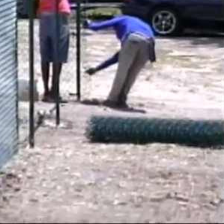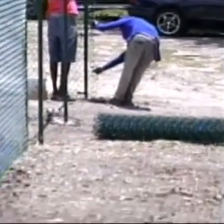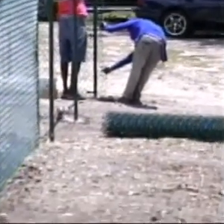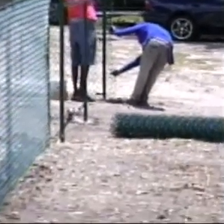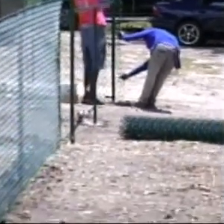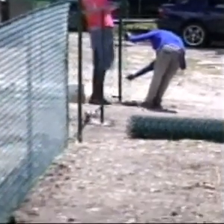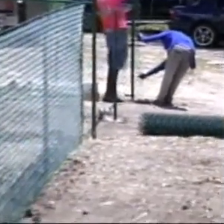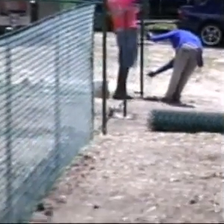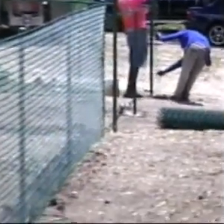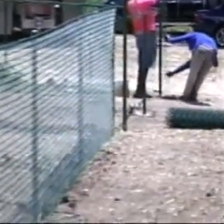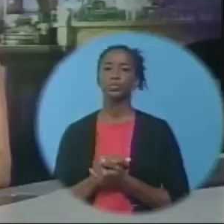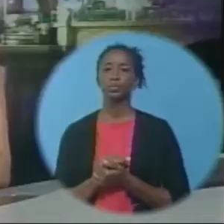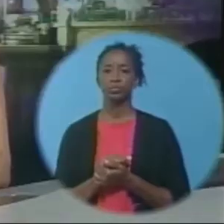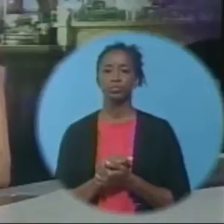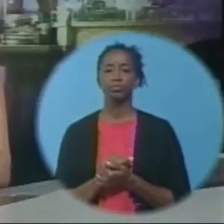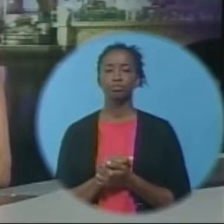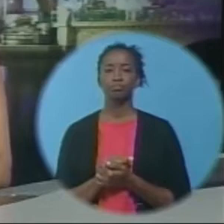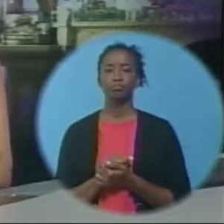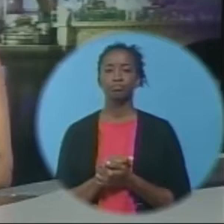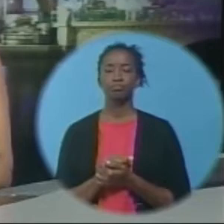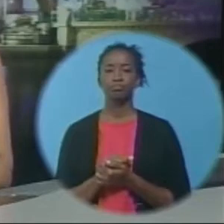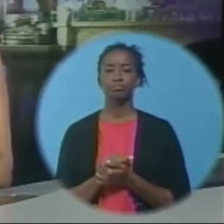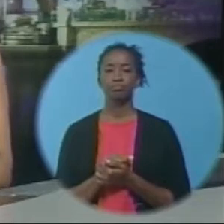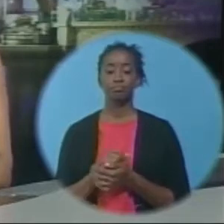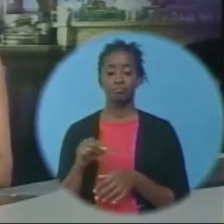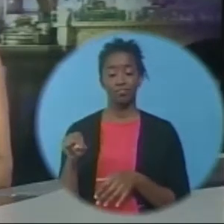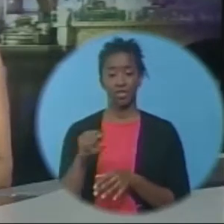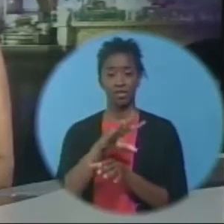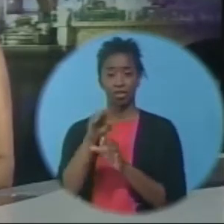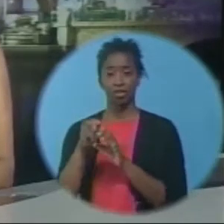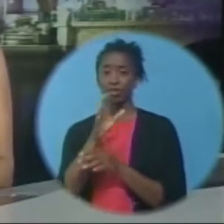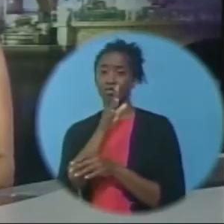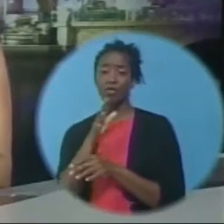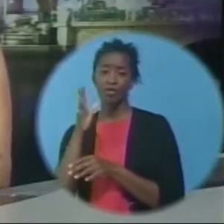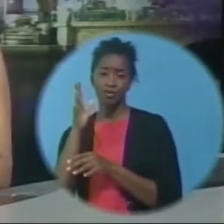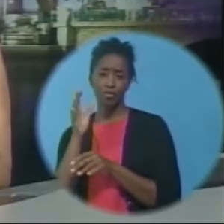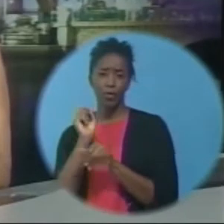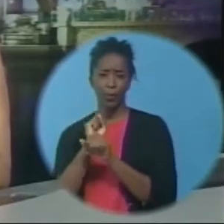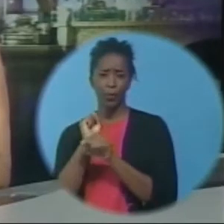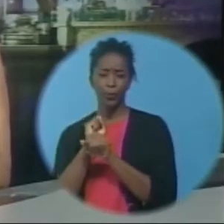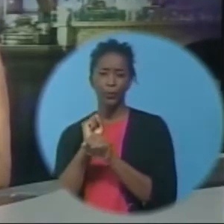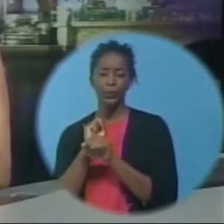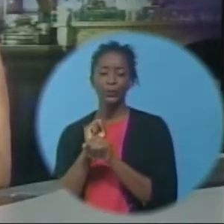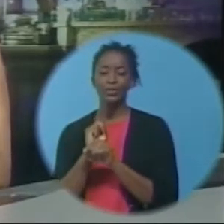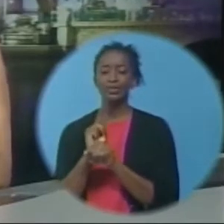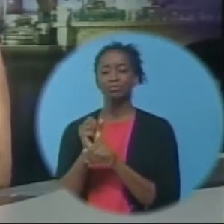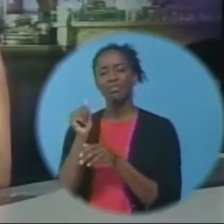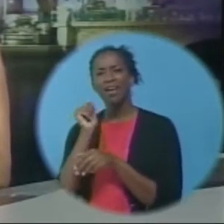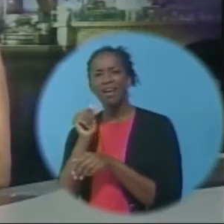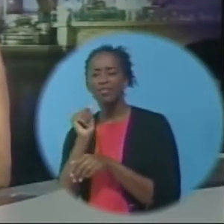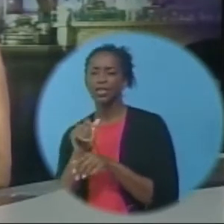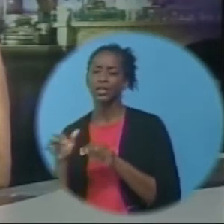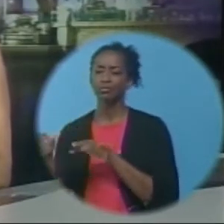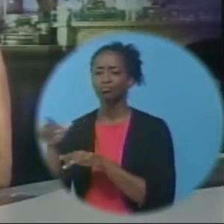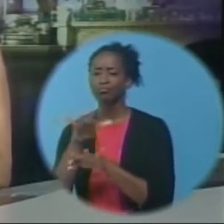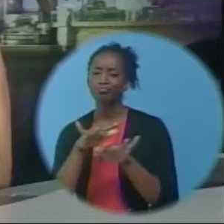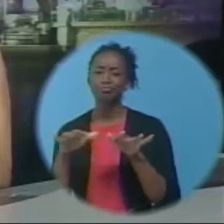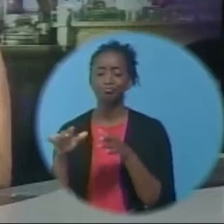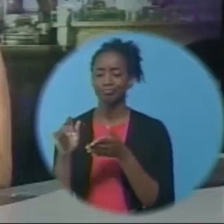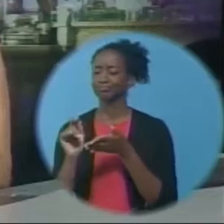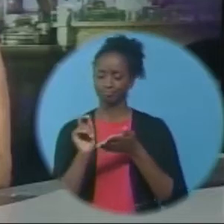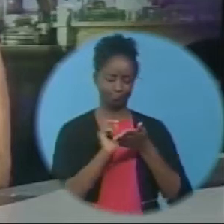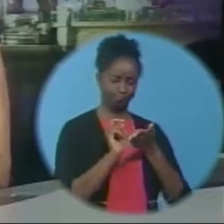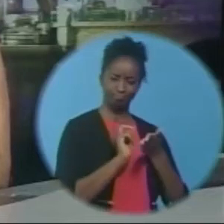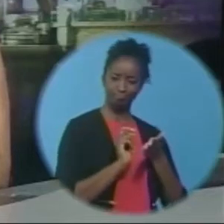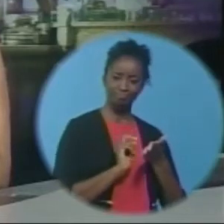fast food franchise. Well, local farmers are not keeping proper records of their daily practices, and it's